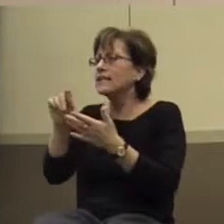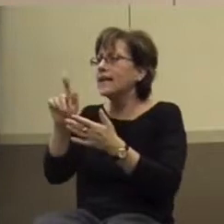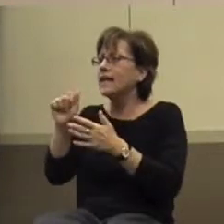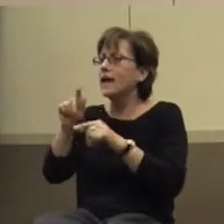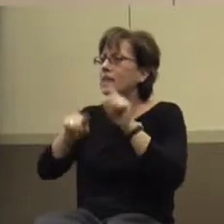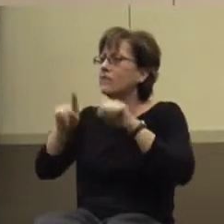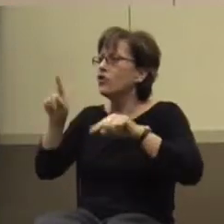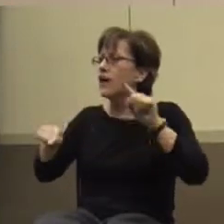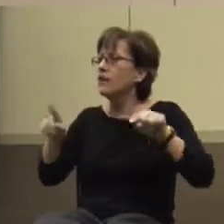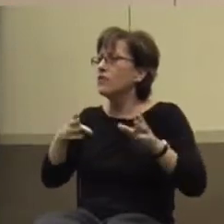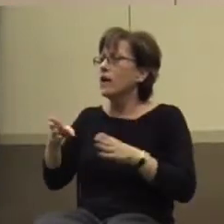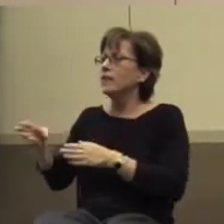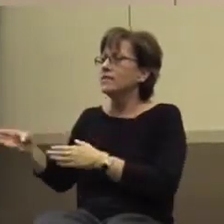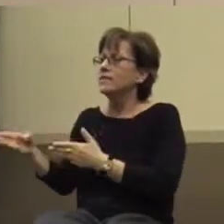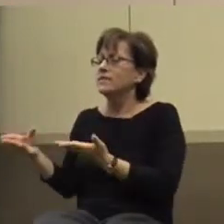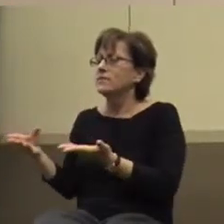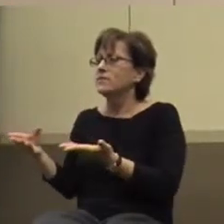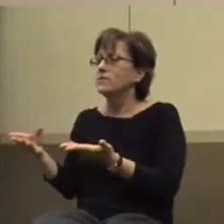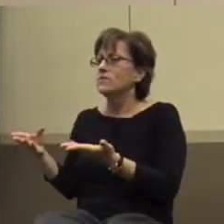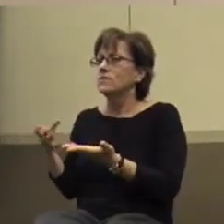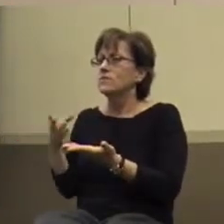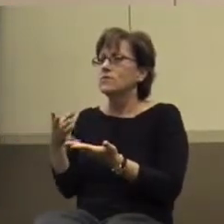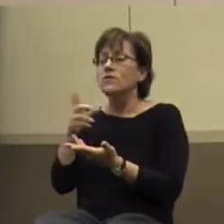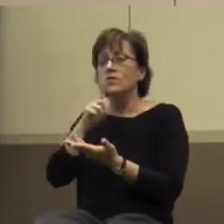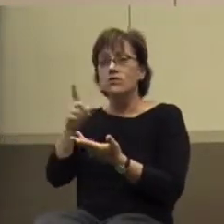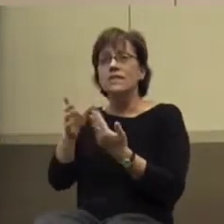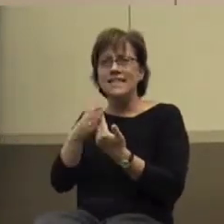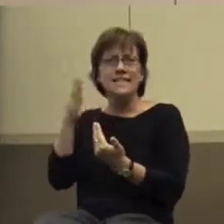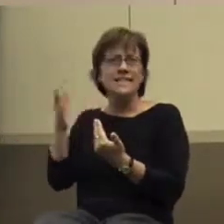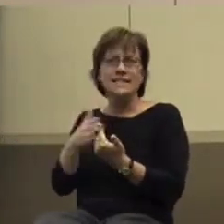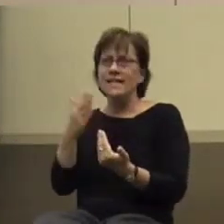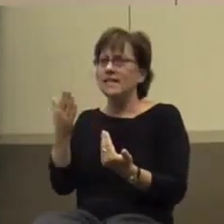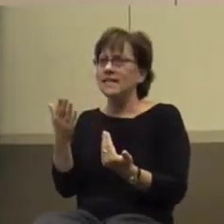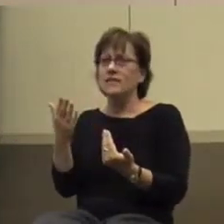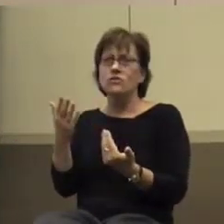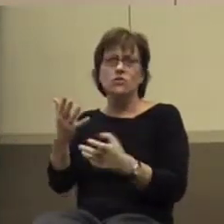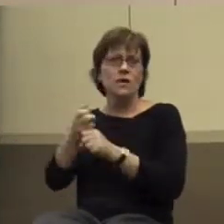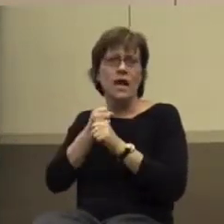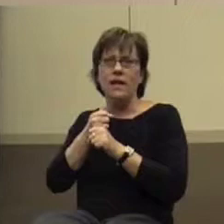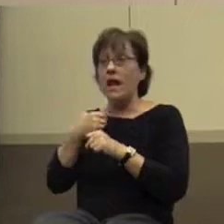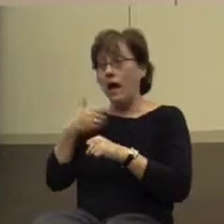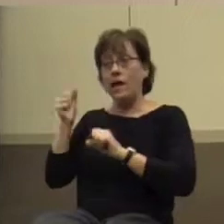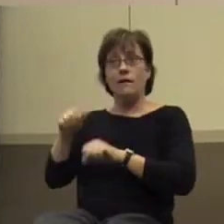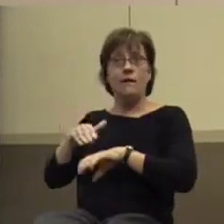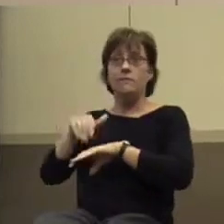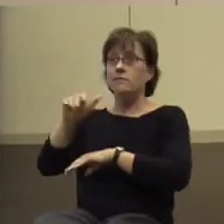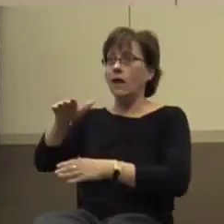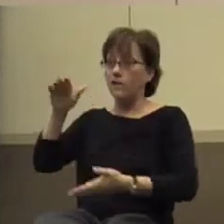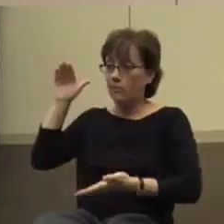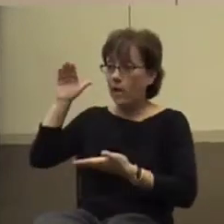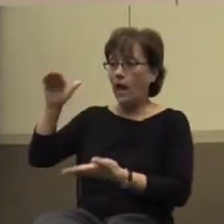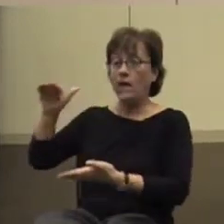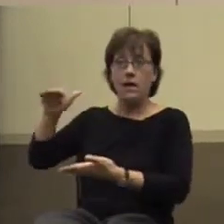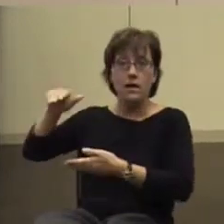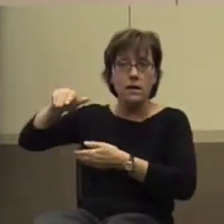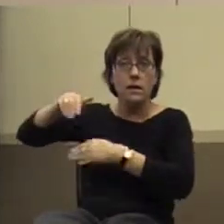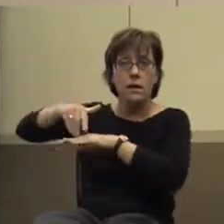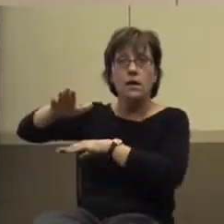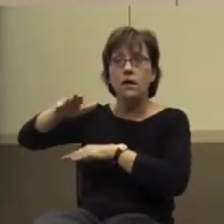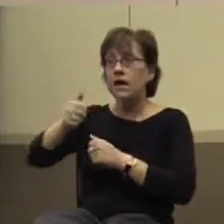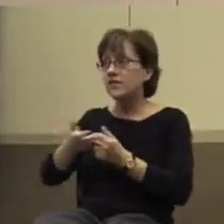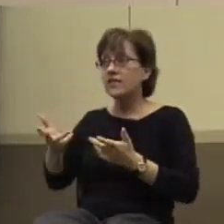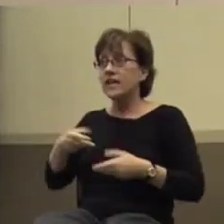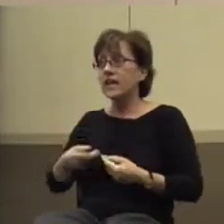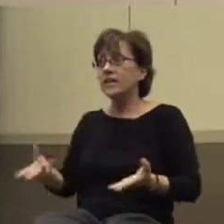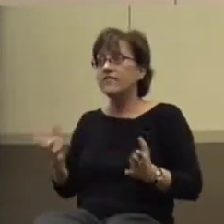they're easy to get. I can send a big packet of all the stuff that I give my students in behavior assessment class. I can send it and